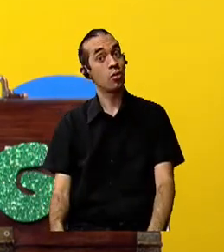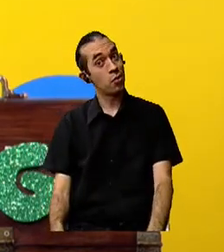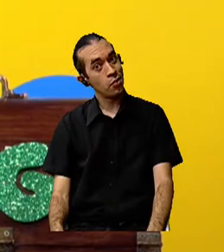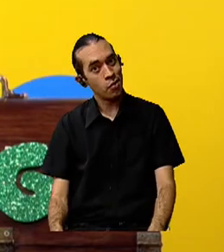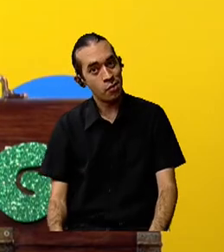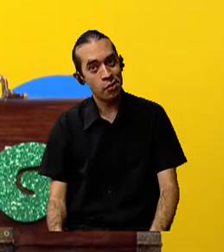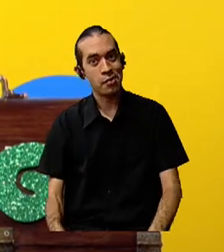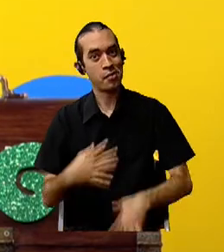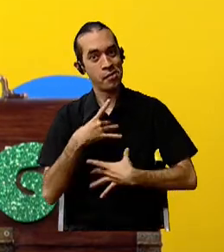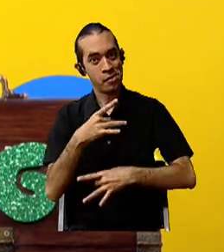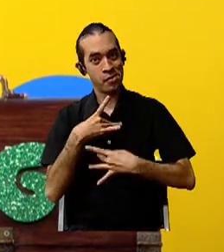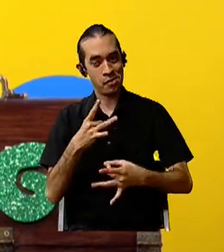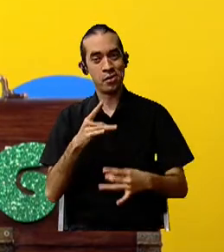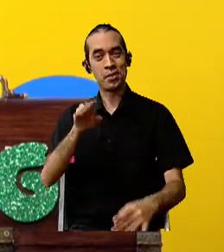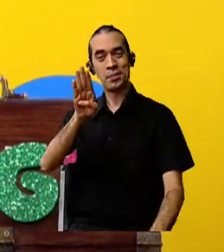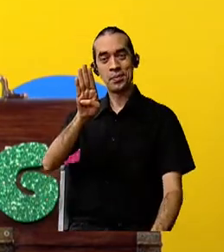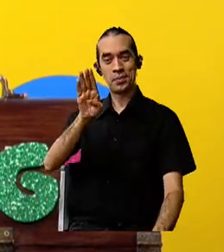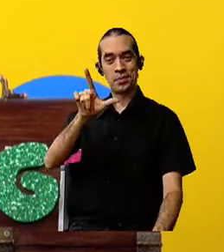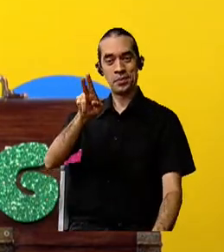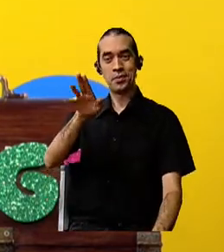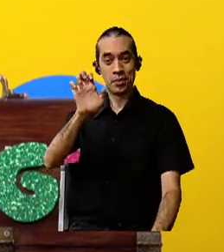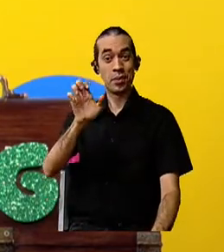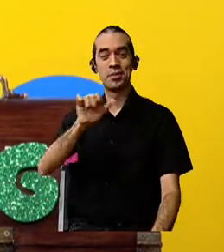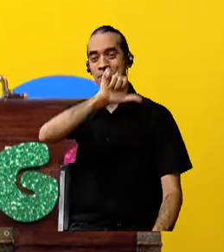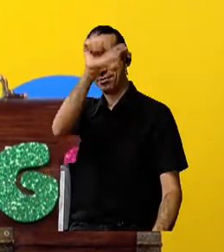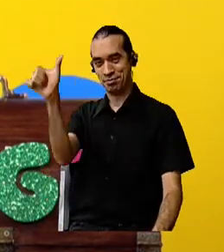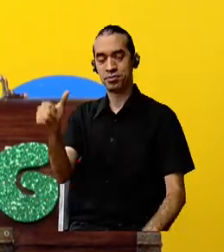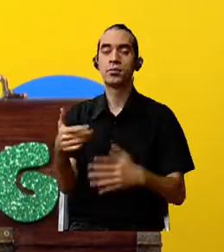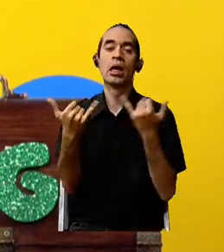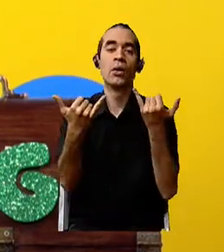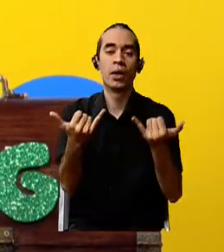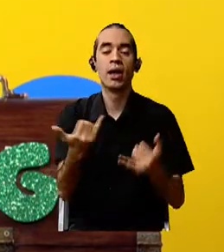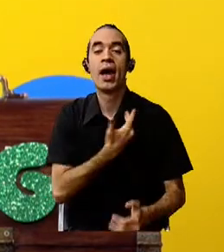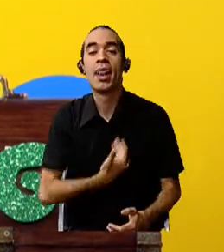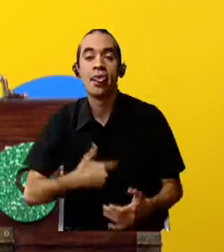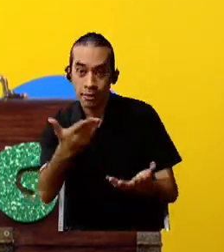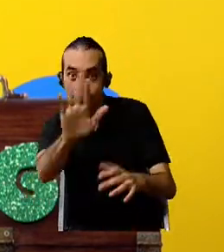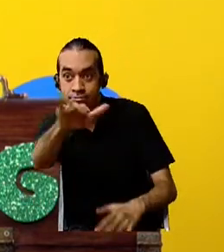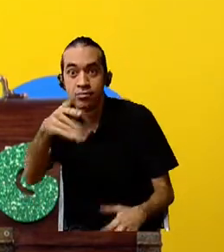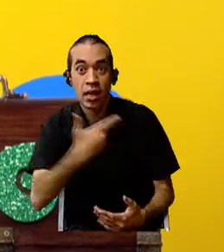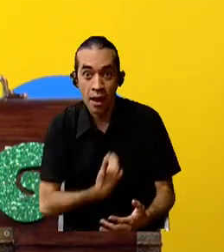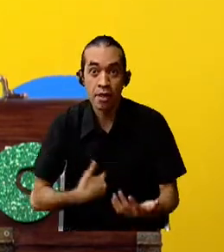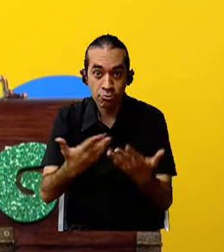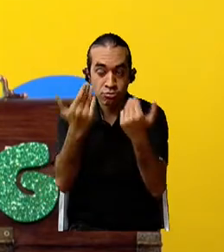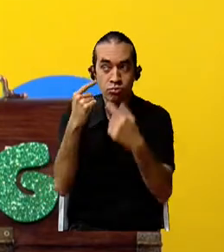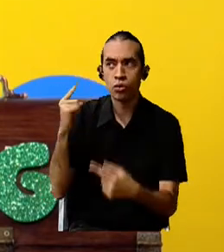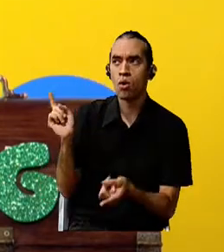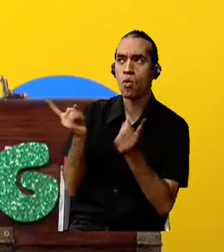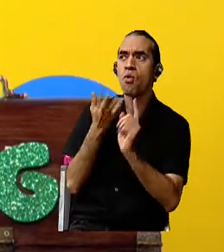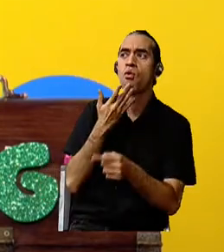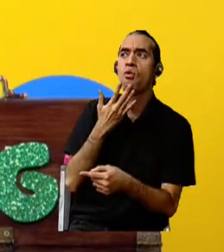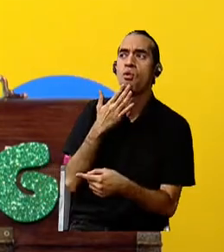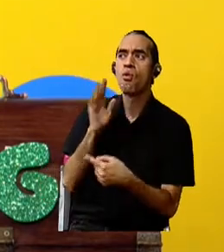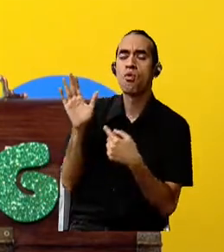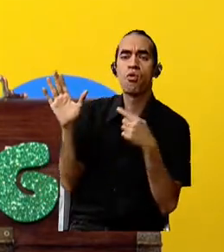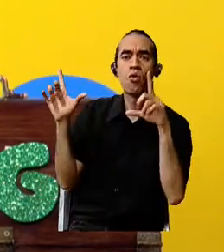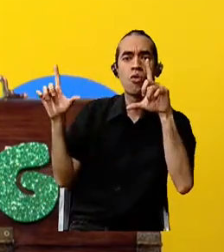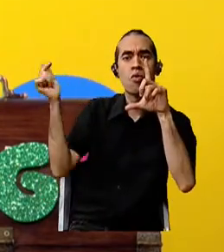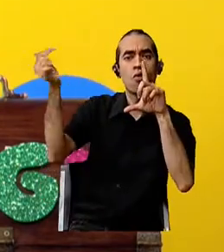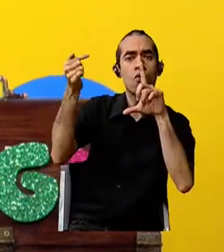Oh, interesting, it's blue! Now, people from Heredia, students from Heredia, what color is this